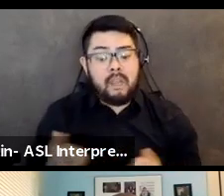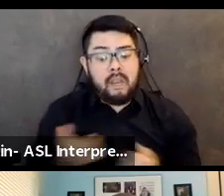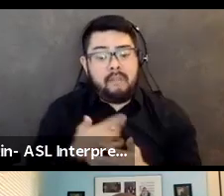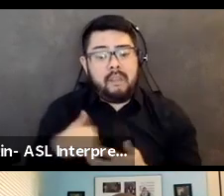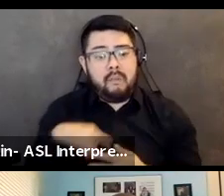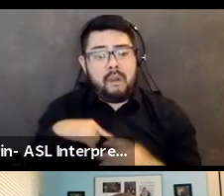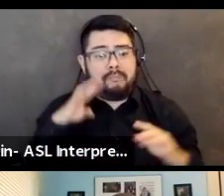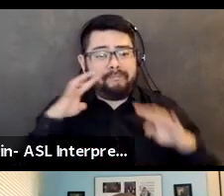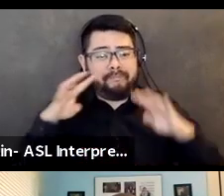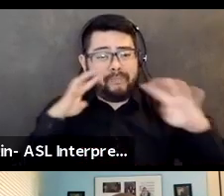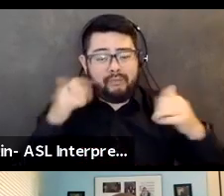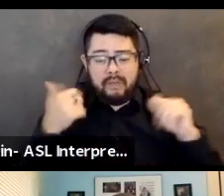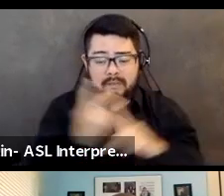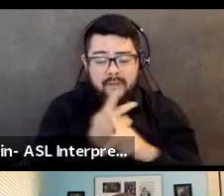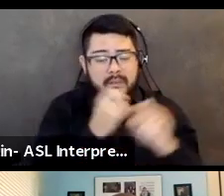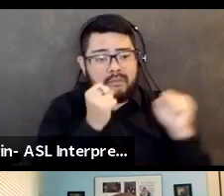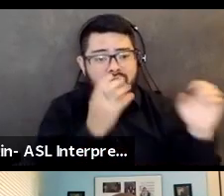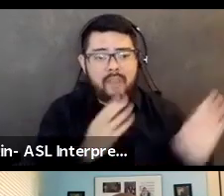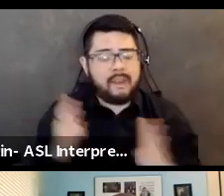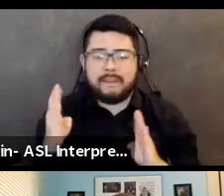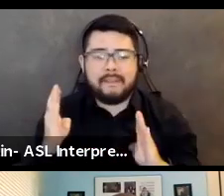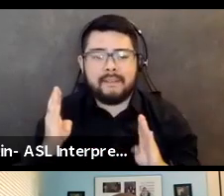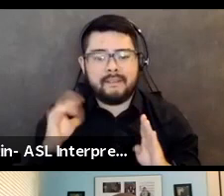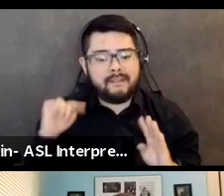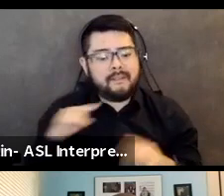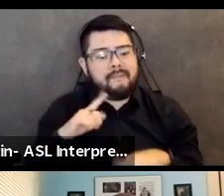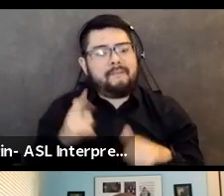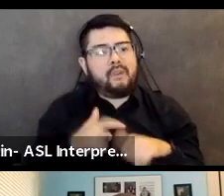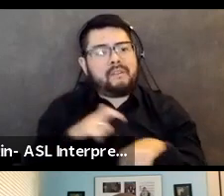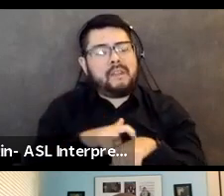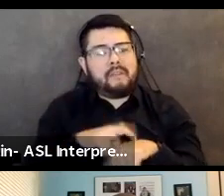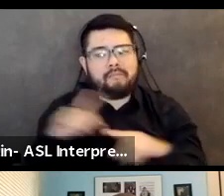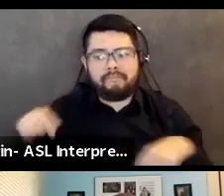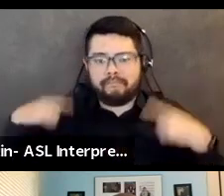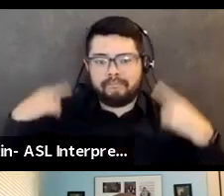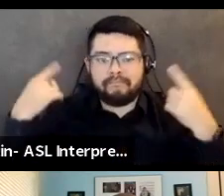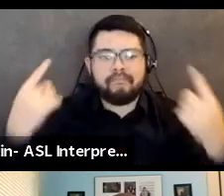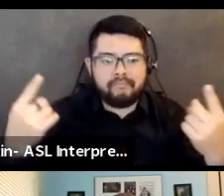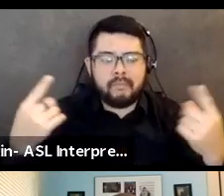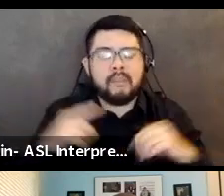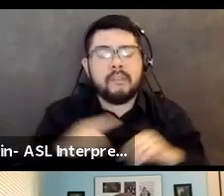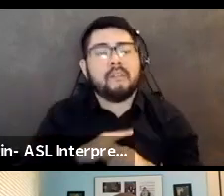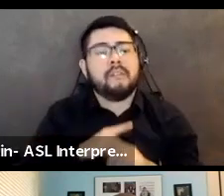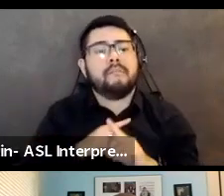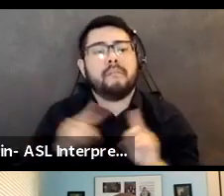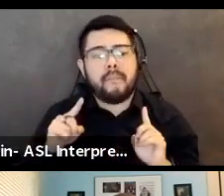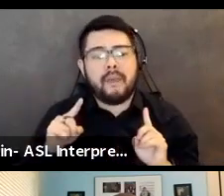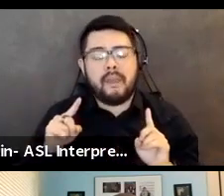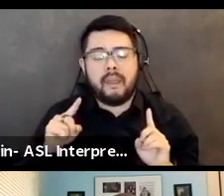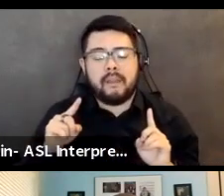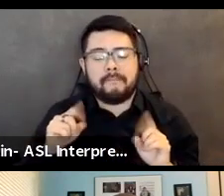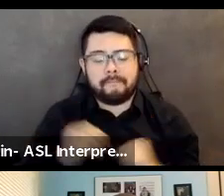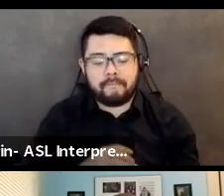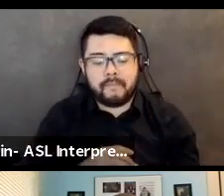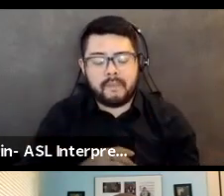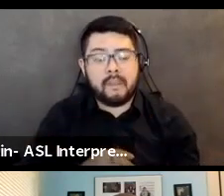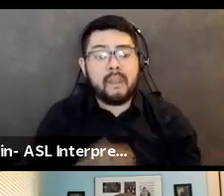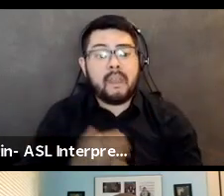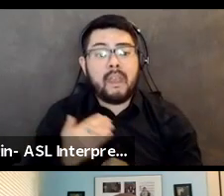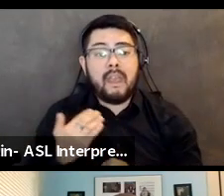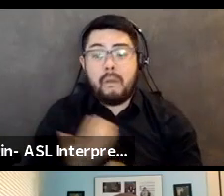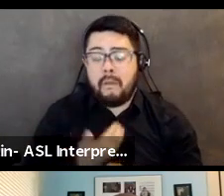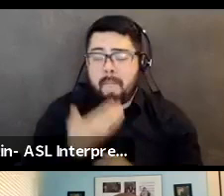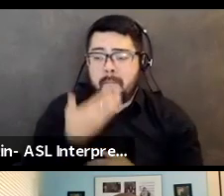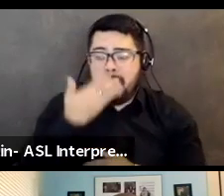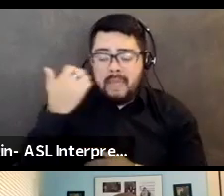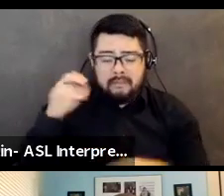perfect it really has been unprecedented unprecedented but we got to make the best good faith effort that we